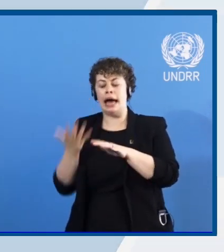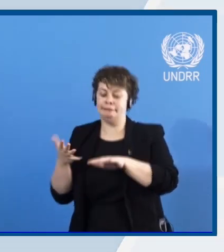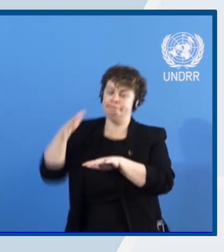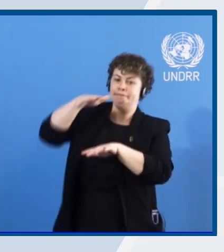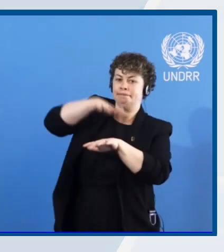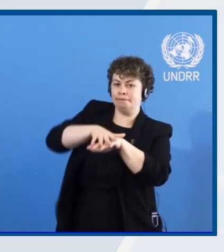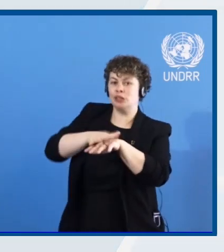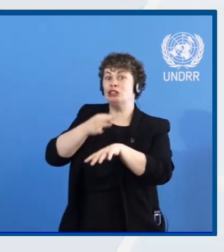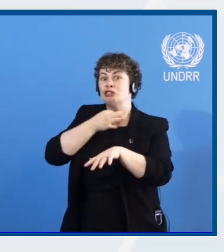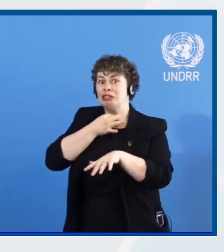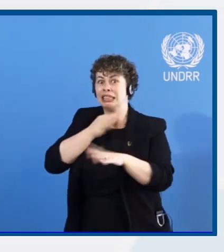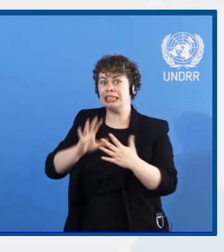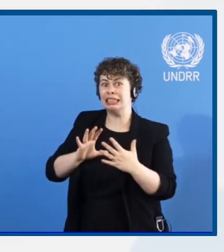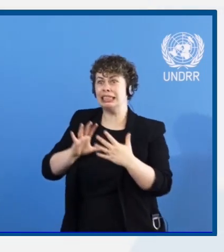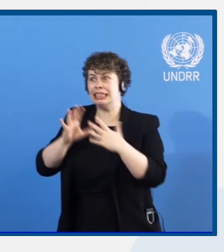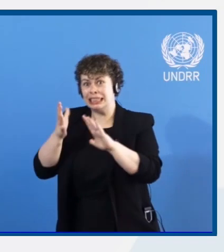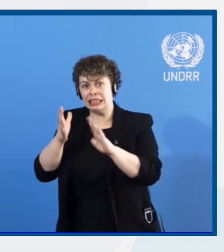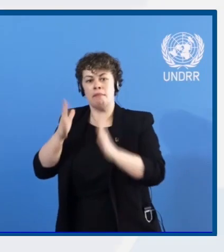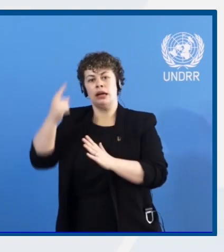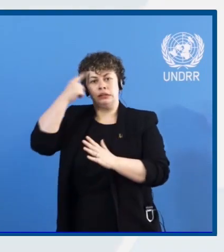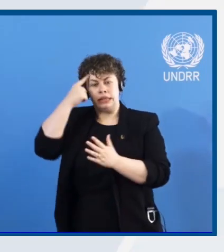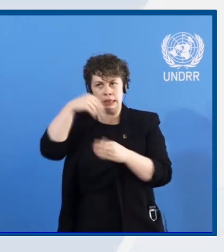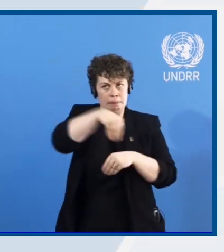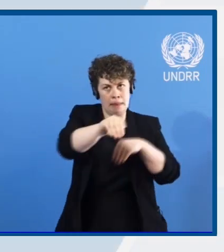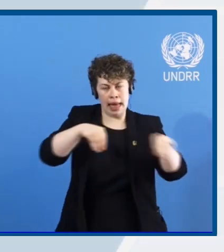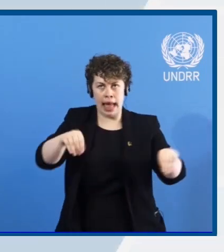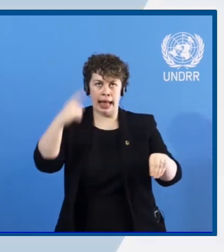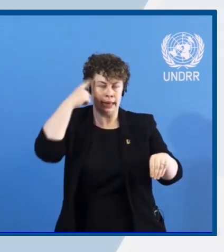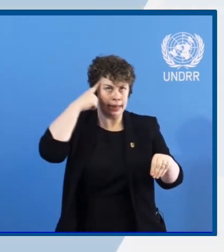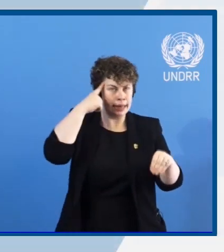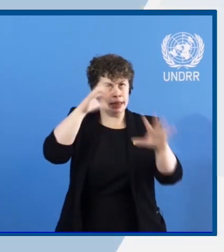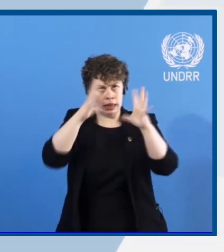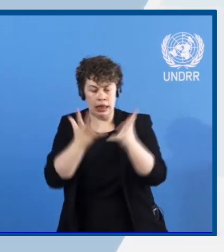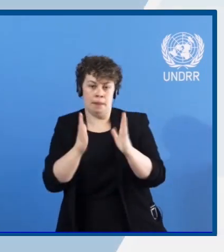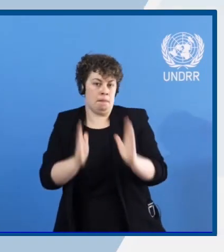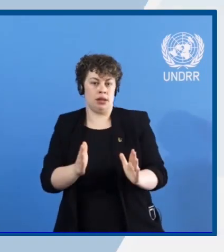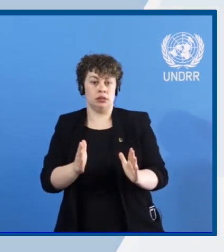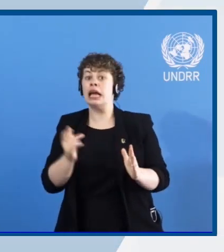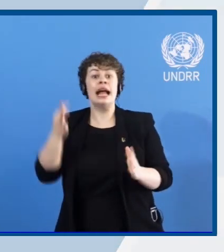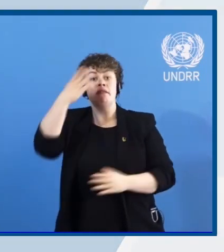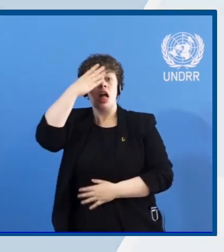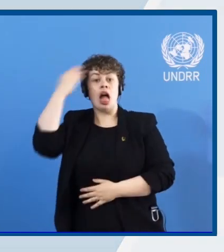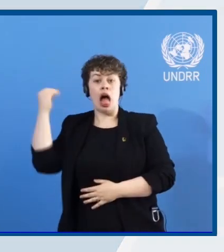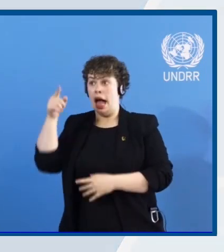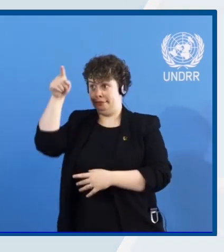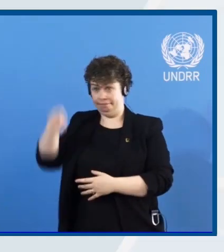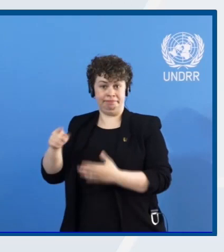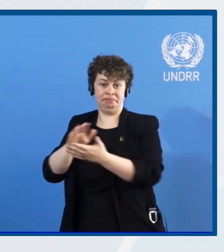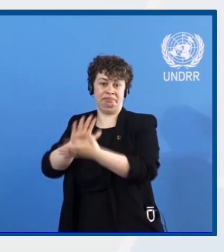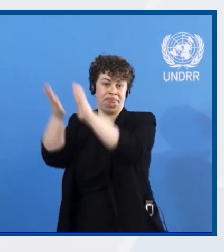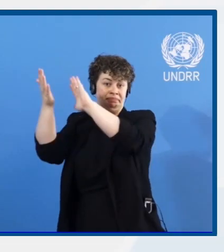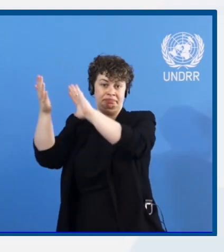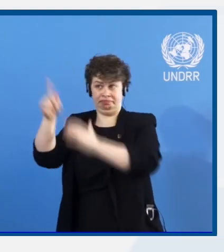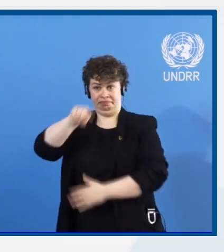is no hope for sustainable development. And talking about sustainable development and also looking into the